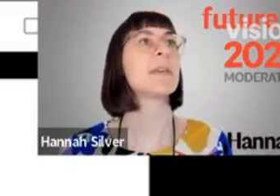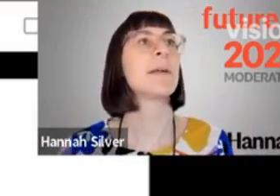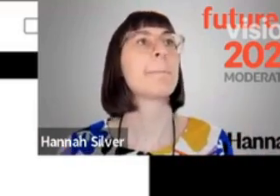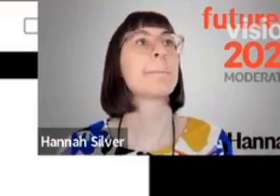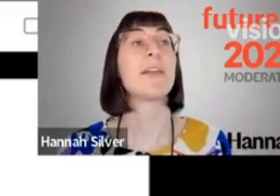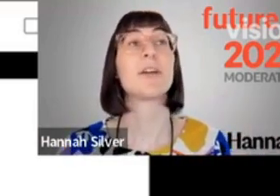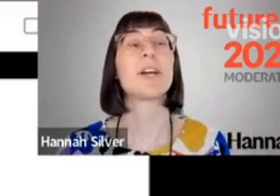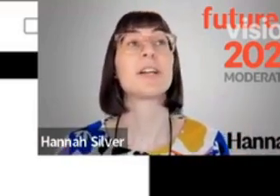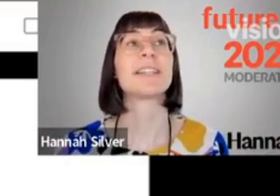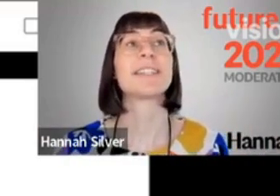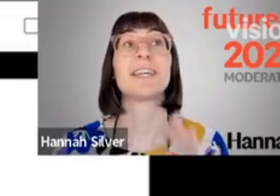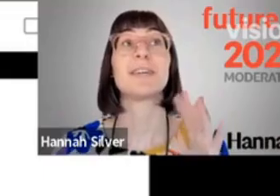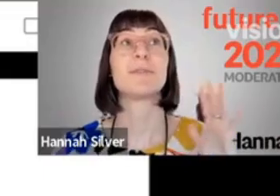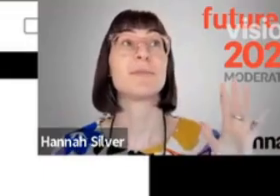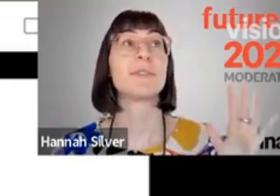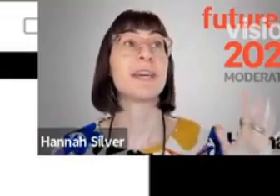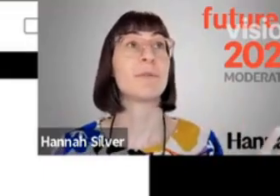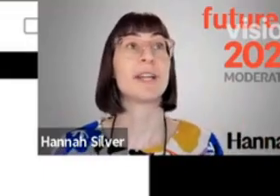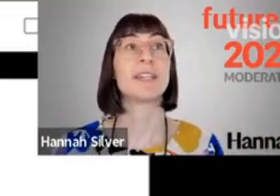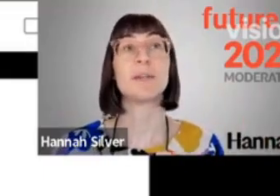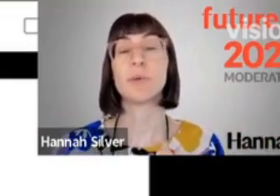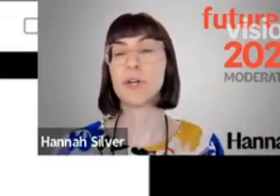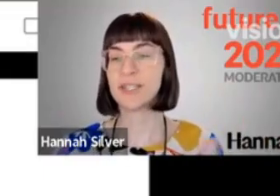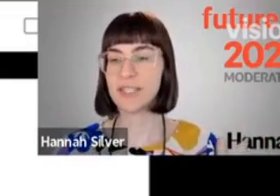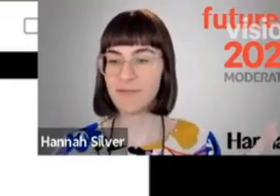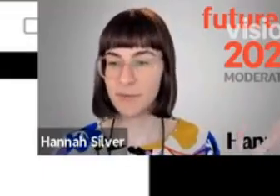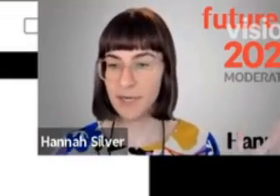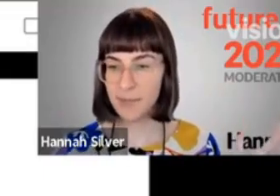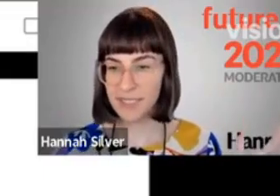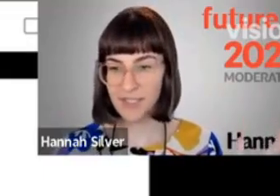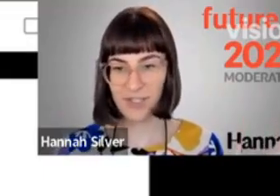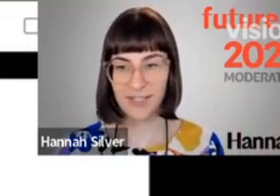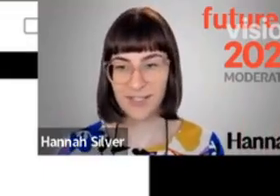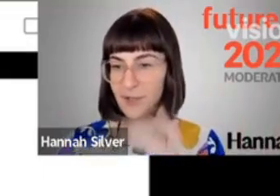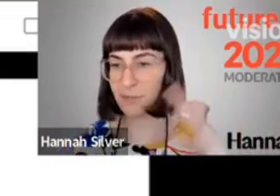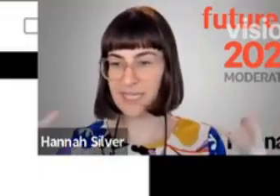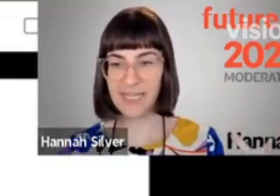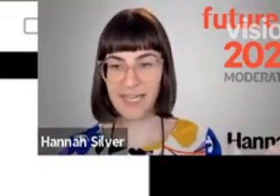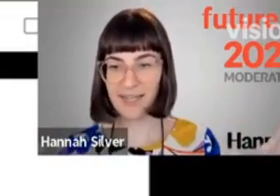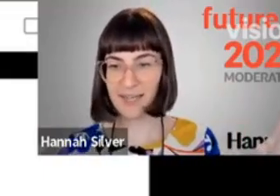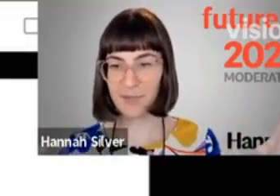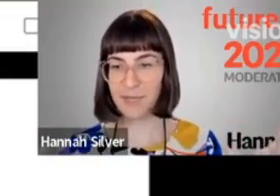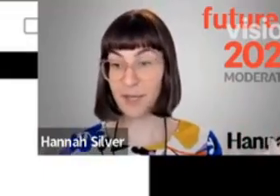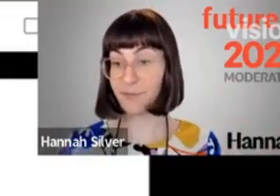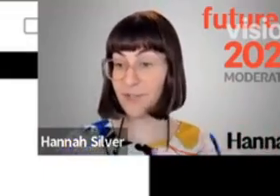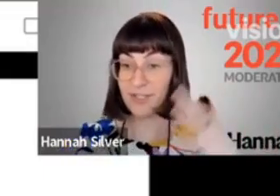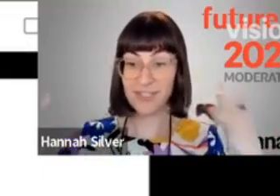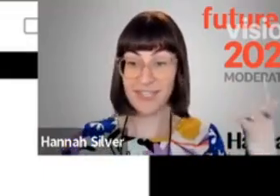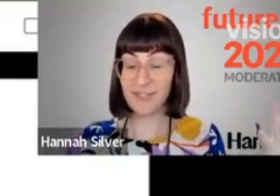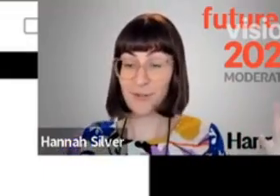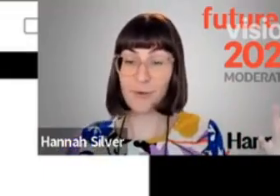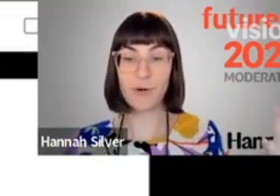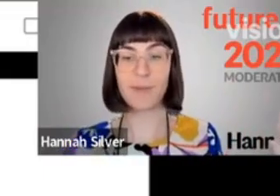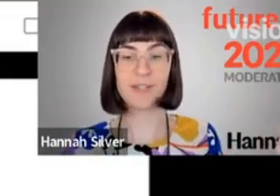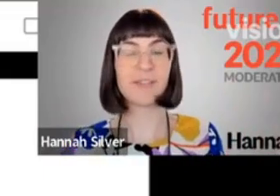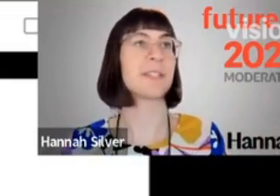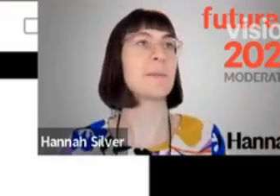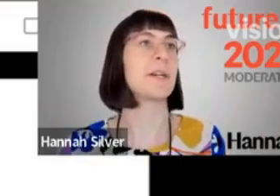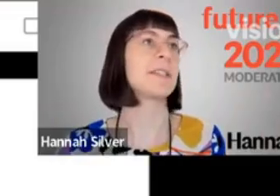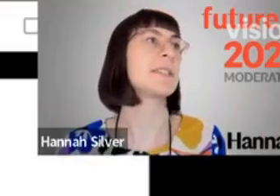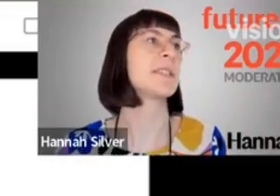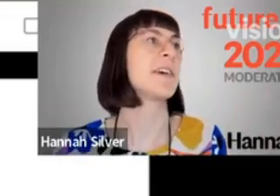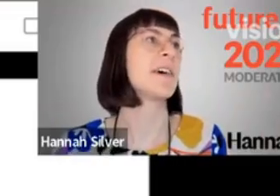needs. Other, let's say, deaf-oriented book and TV recommendations, other media that might be helpful to just like learn more about